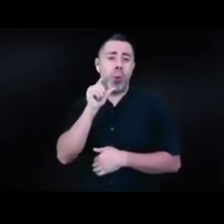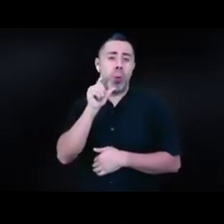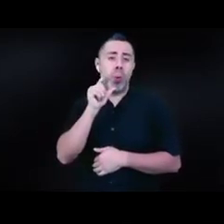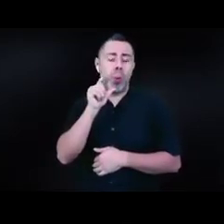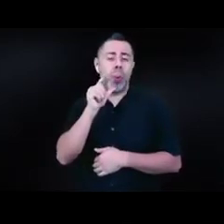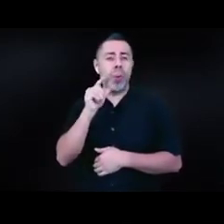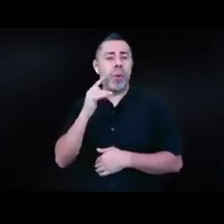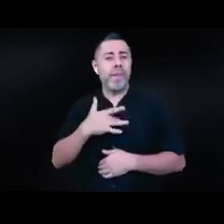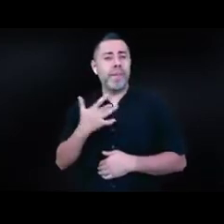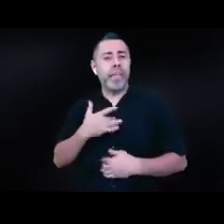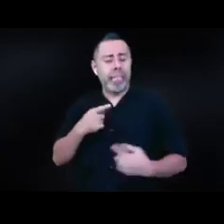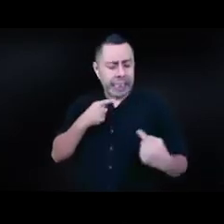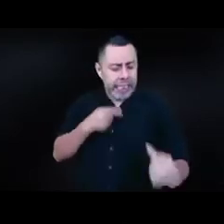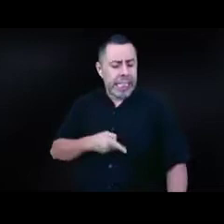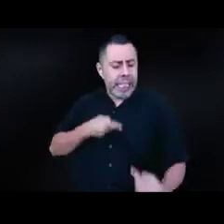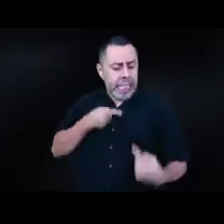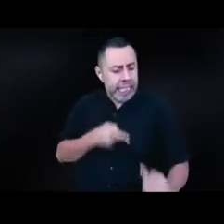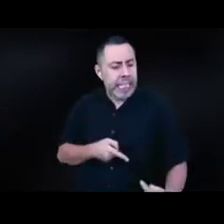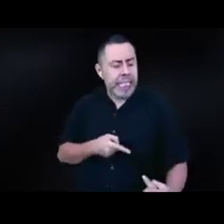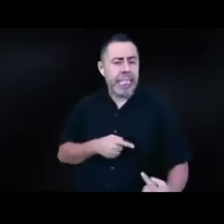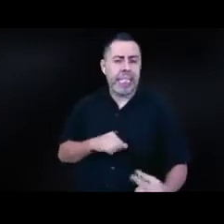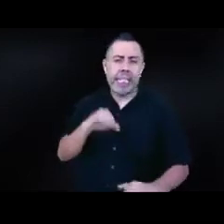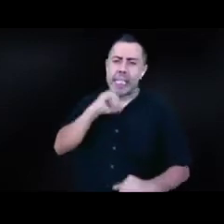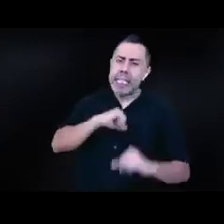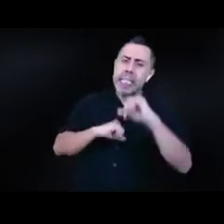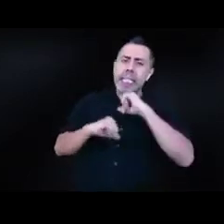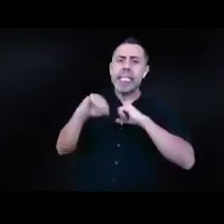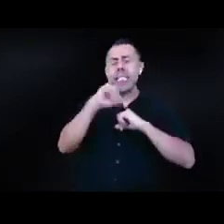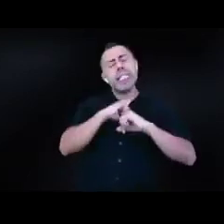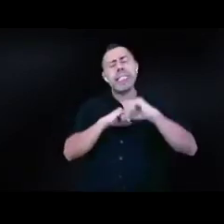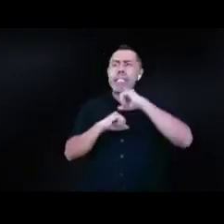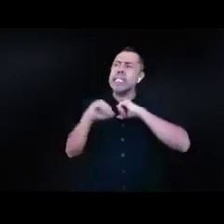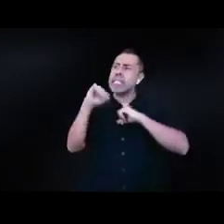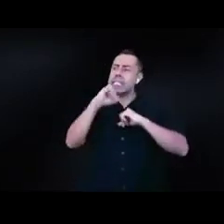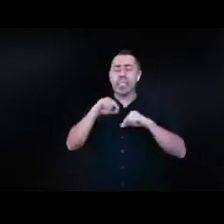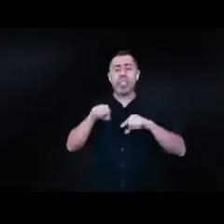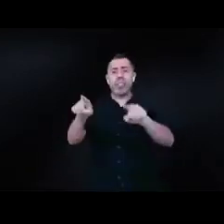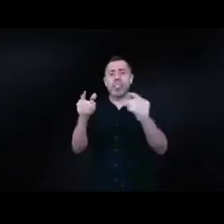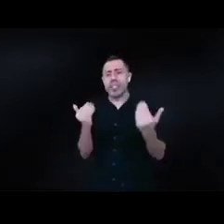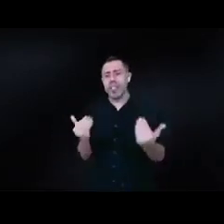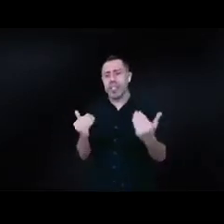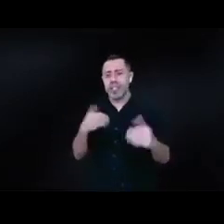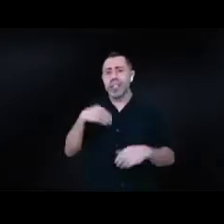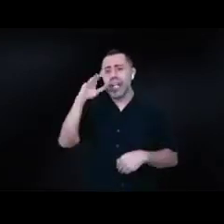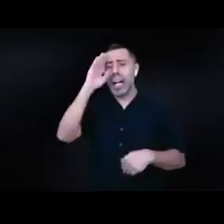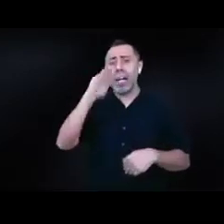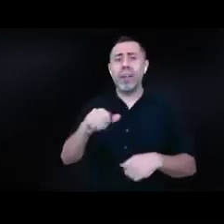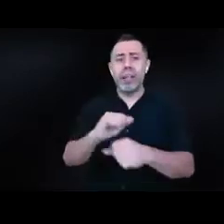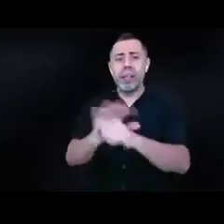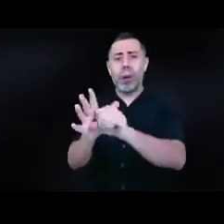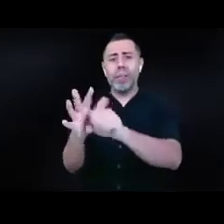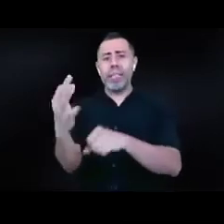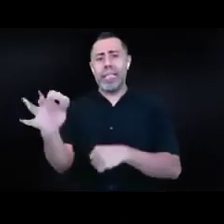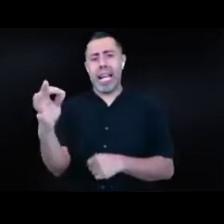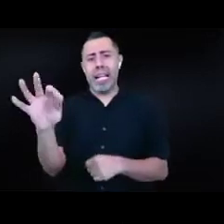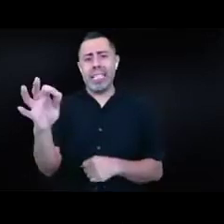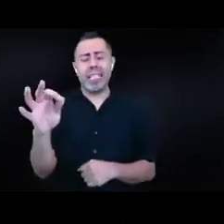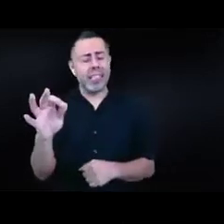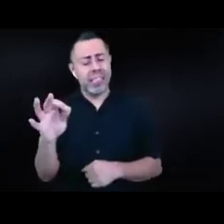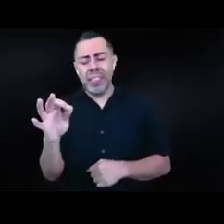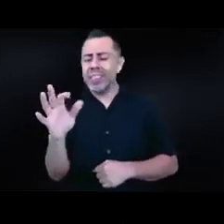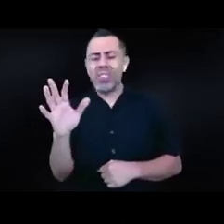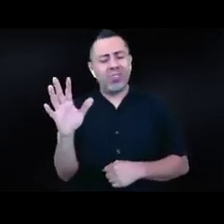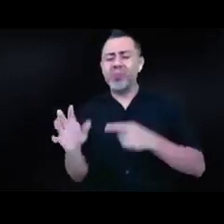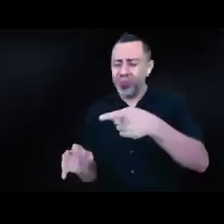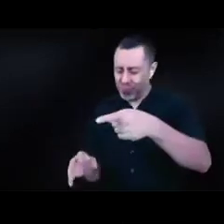struggling through this this time right now. I know COVID-19 not only can affect